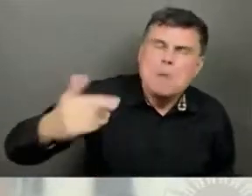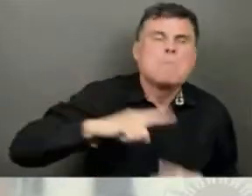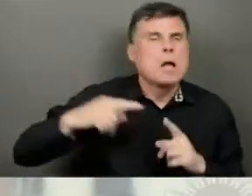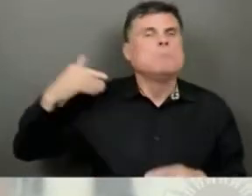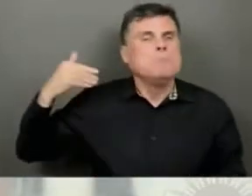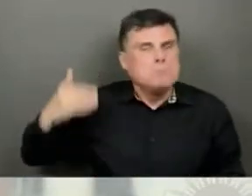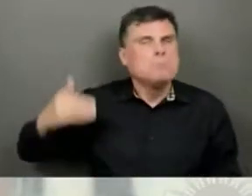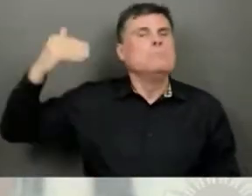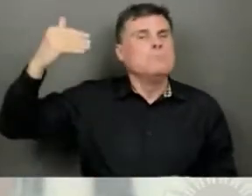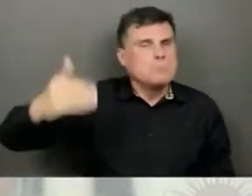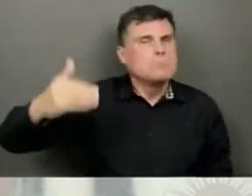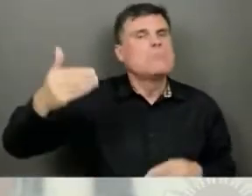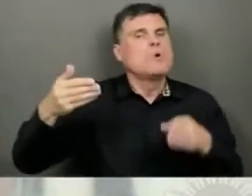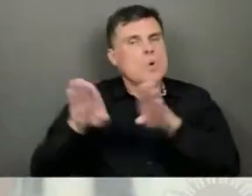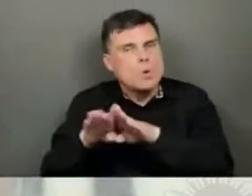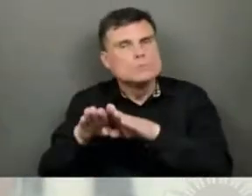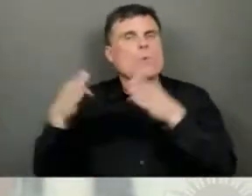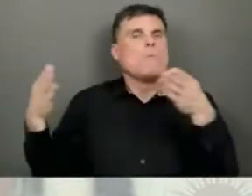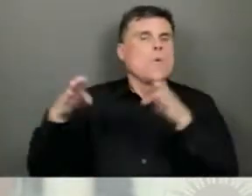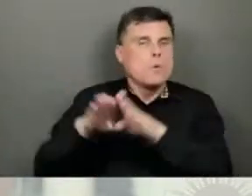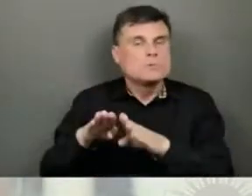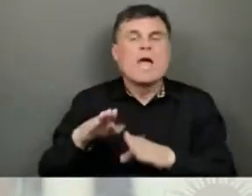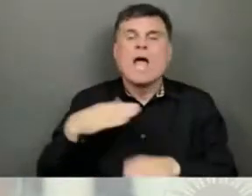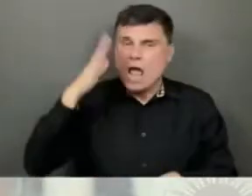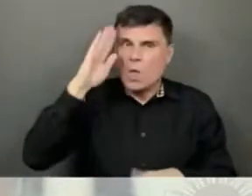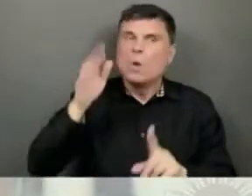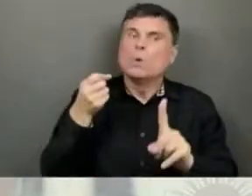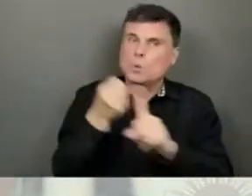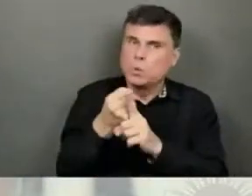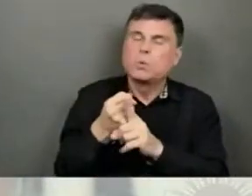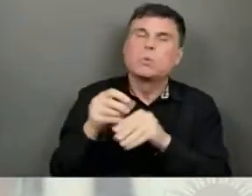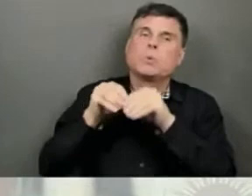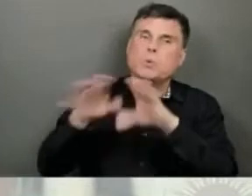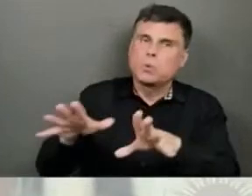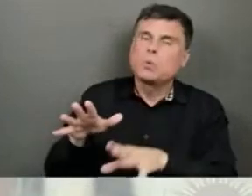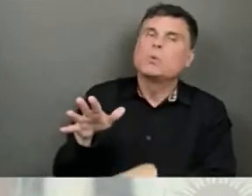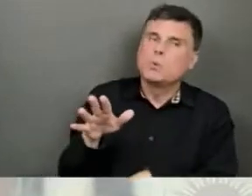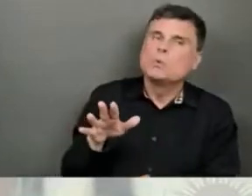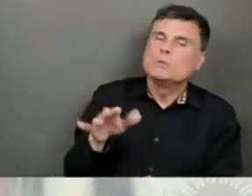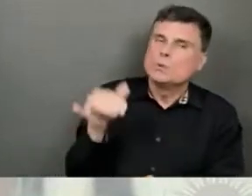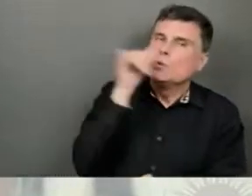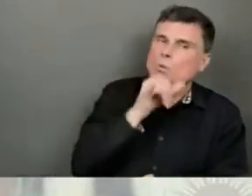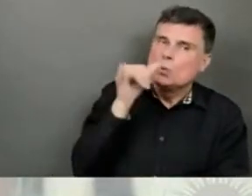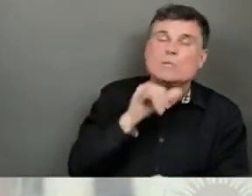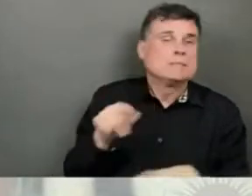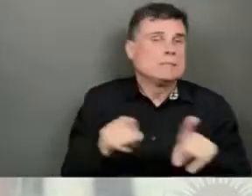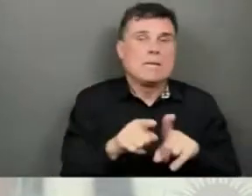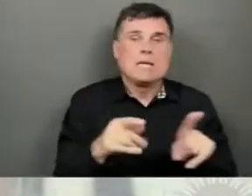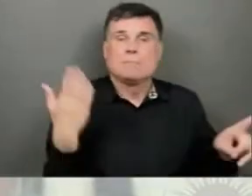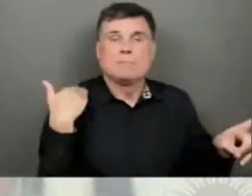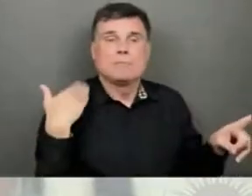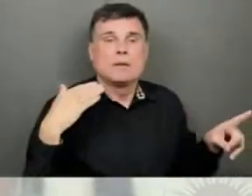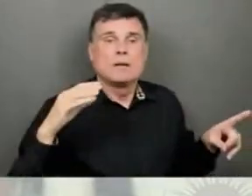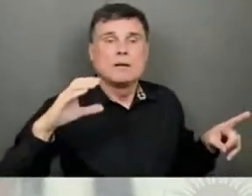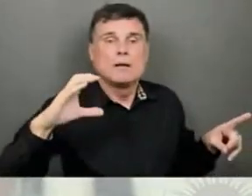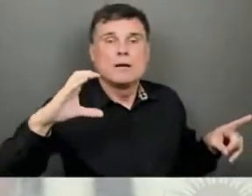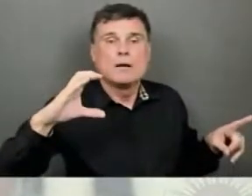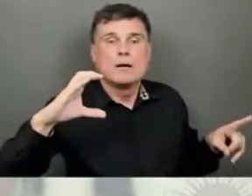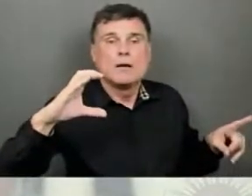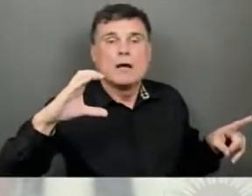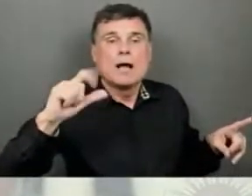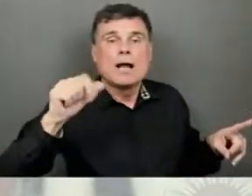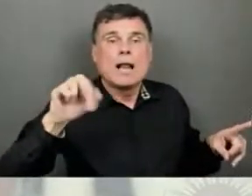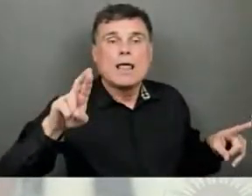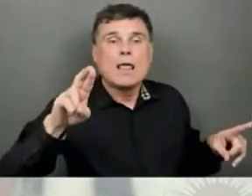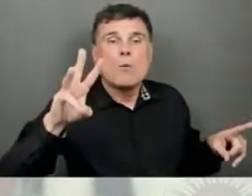Merritt. We see the same approach that we took, for example, in Clearwater. You'll remember last year, Richard, there was a lot of discussion on